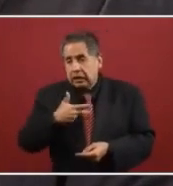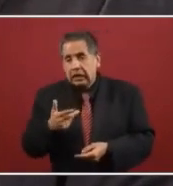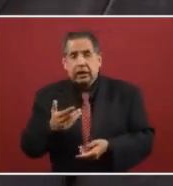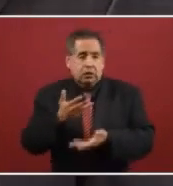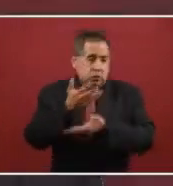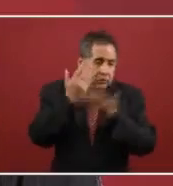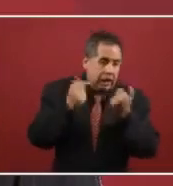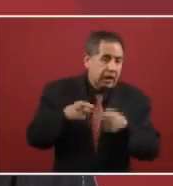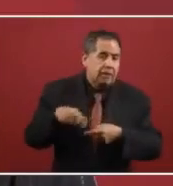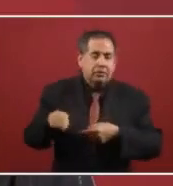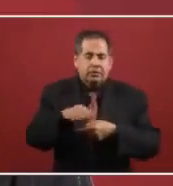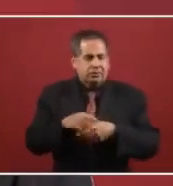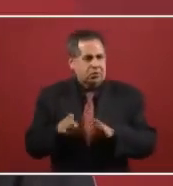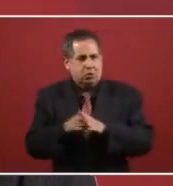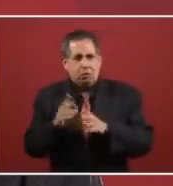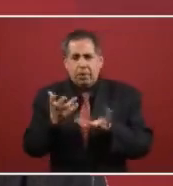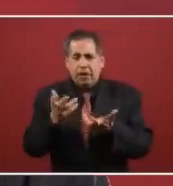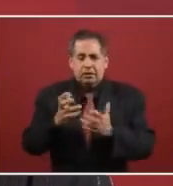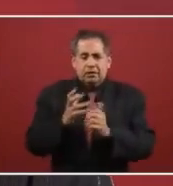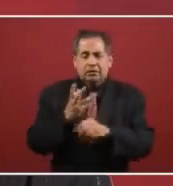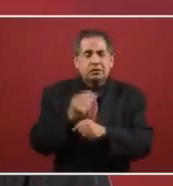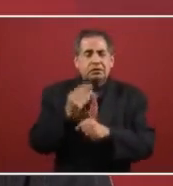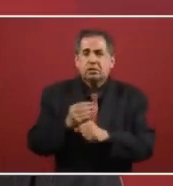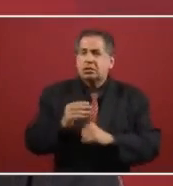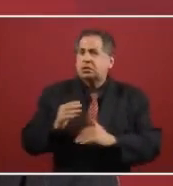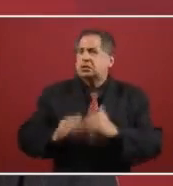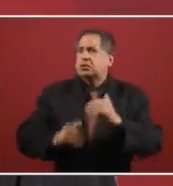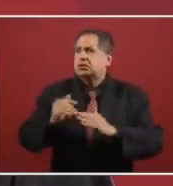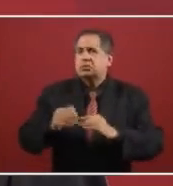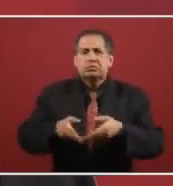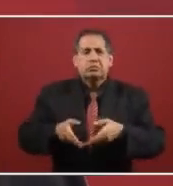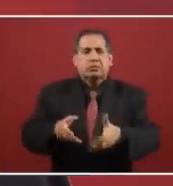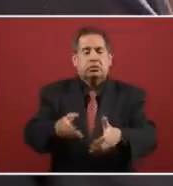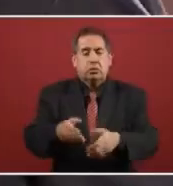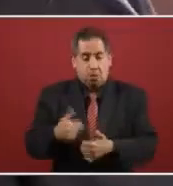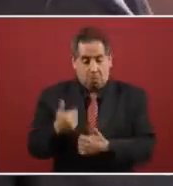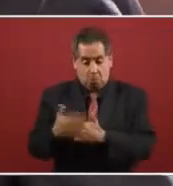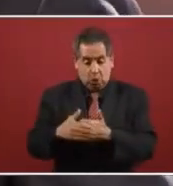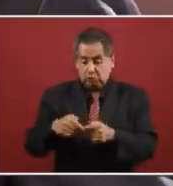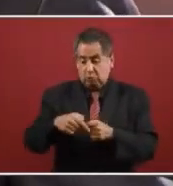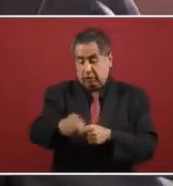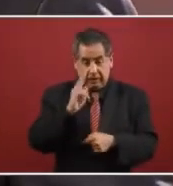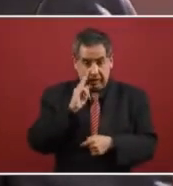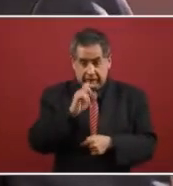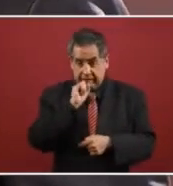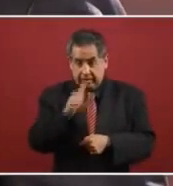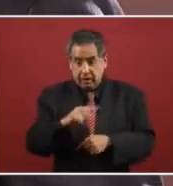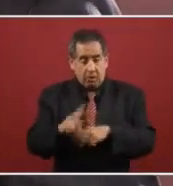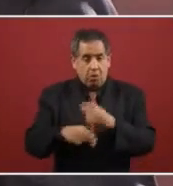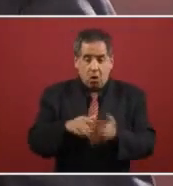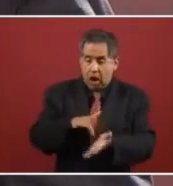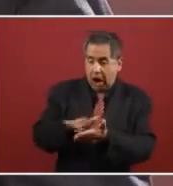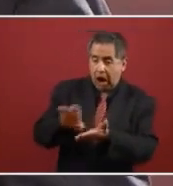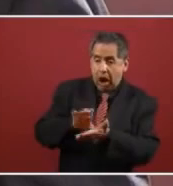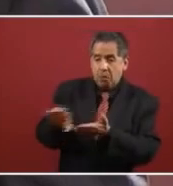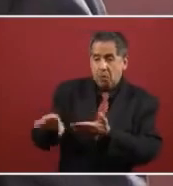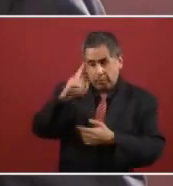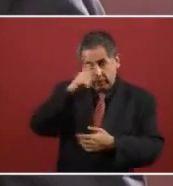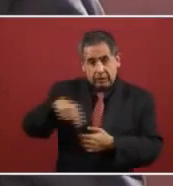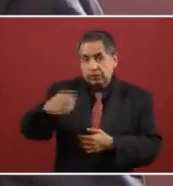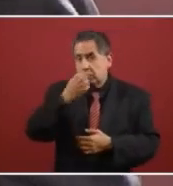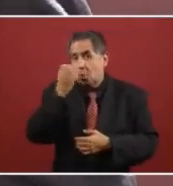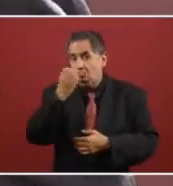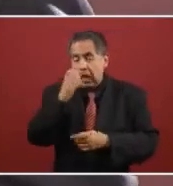that the people are not capable, that they don't have the capacity. So we're going to be turning over like that for